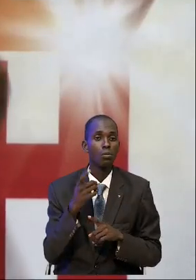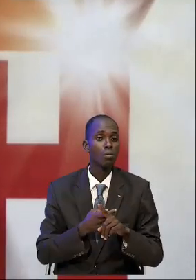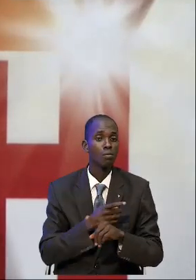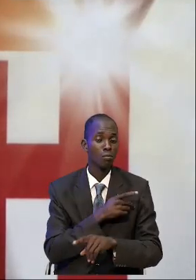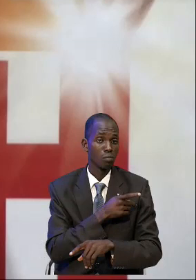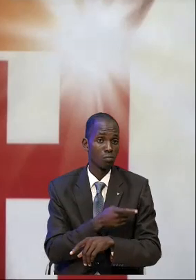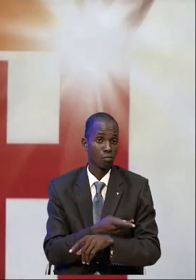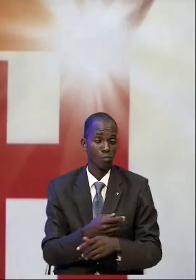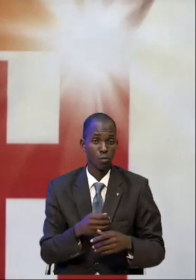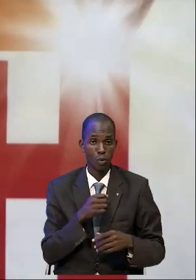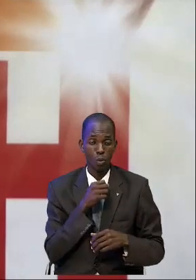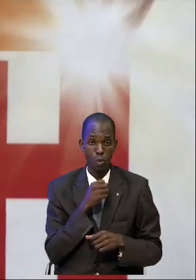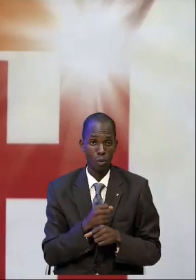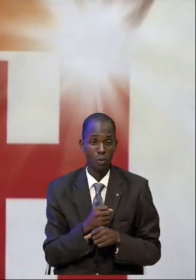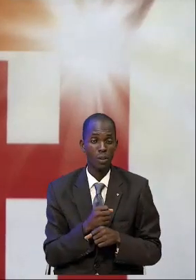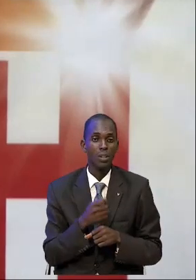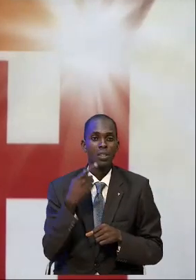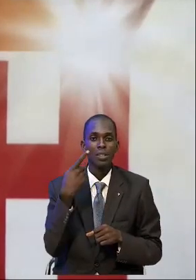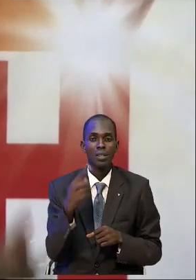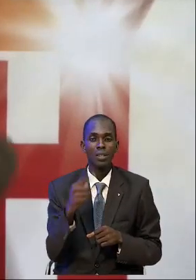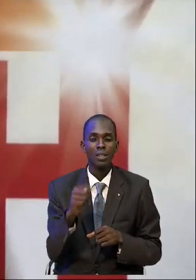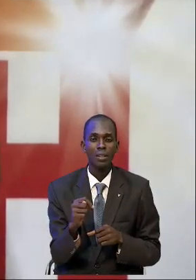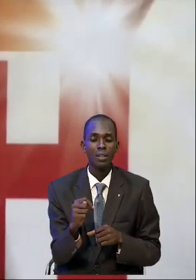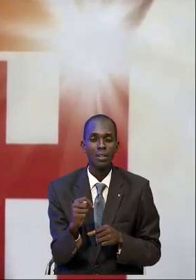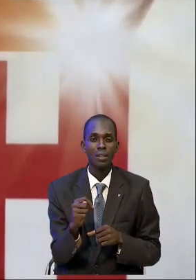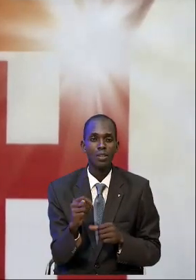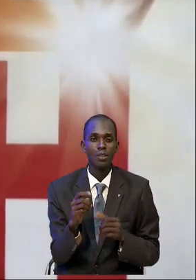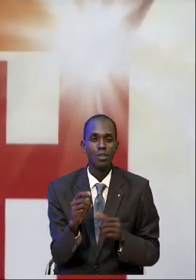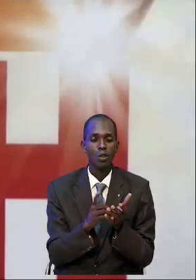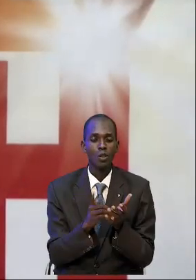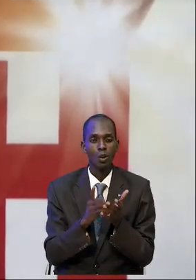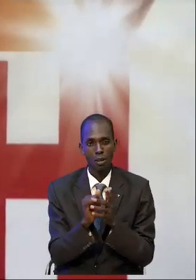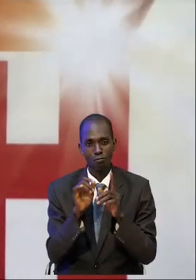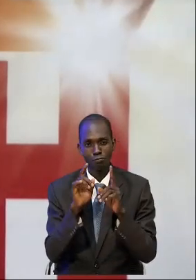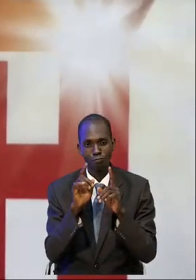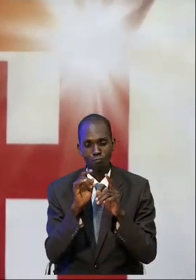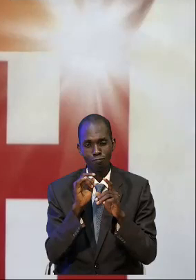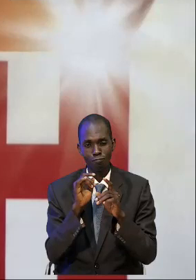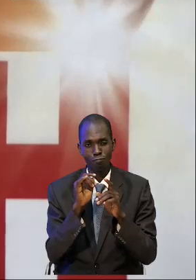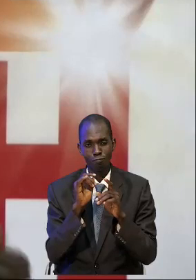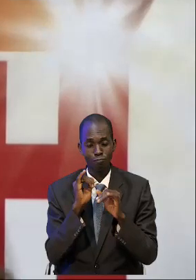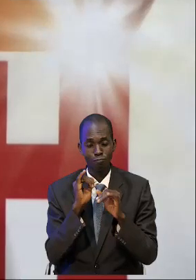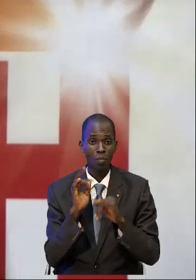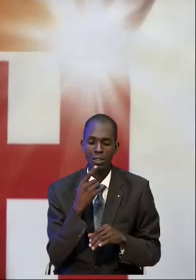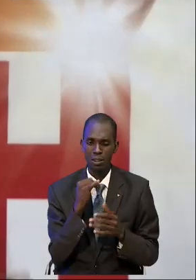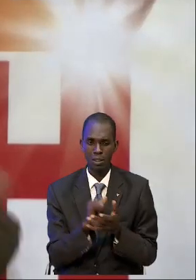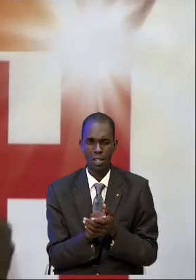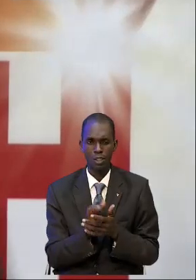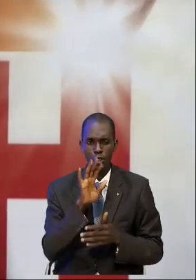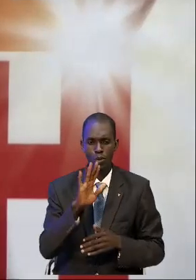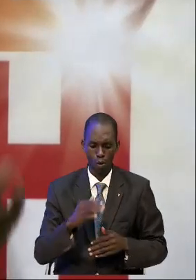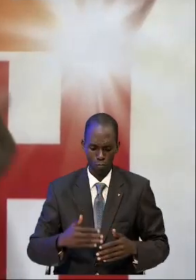when I was 8 months pregnancy, the doctor that examined me on that antenatal day, he told me that,